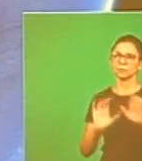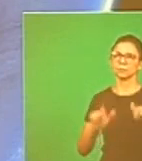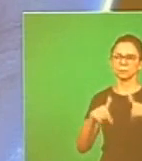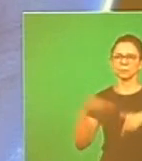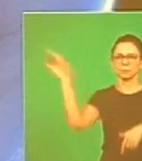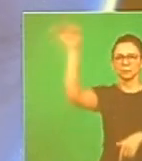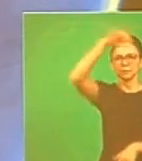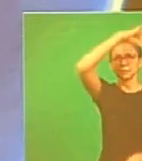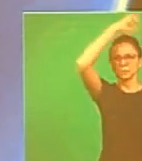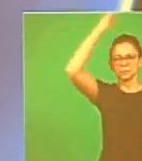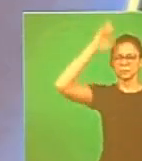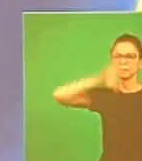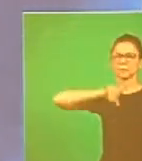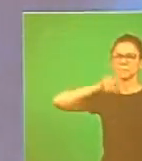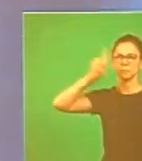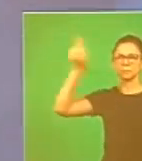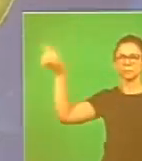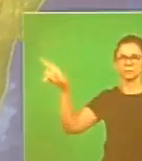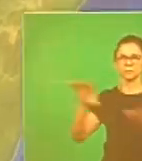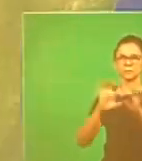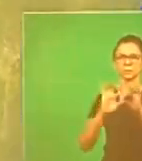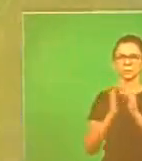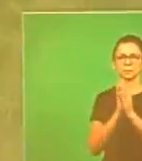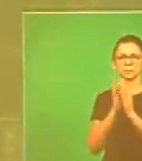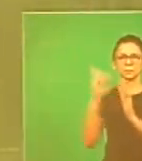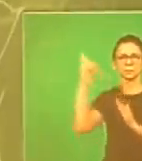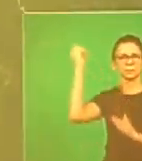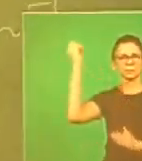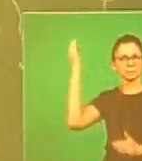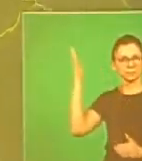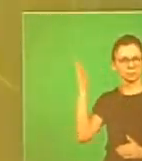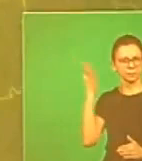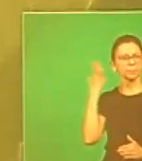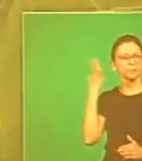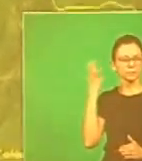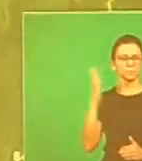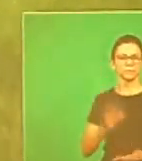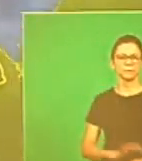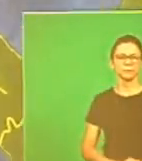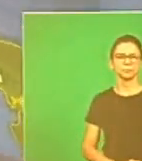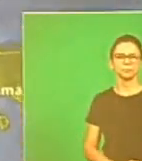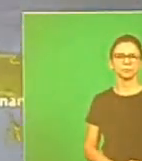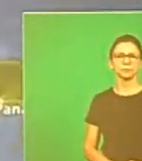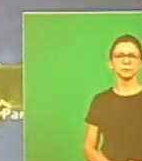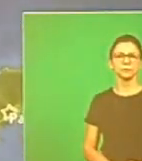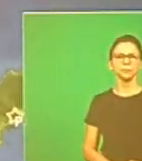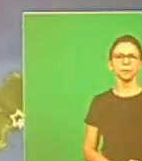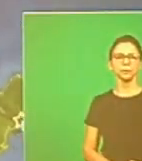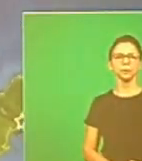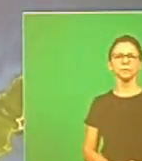Through the direction of the Holy Spirit of God, united by the living Word.